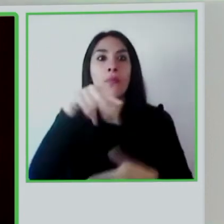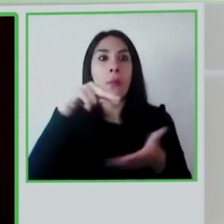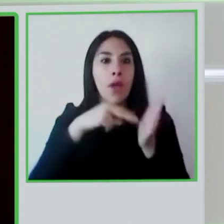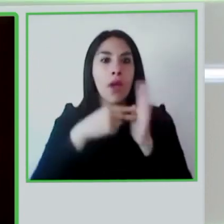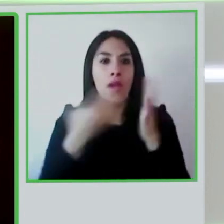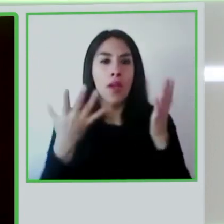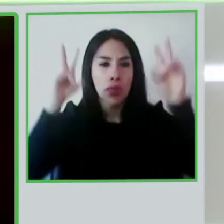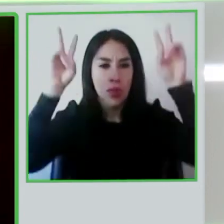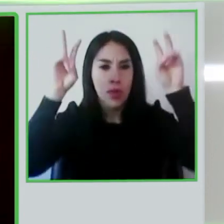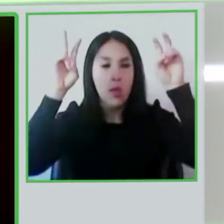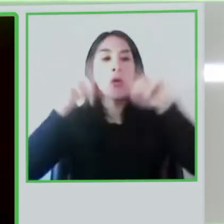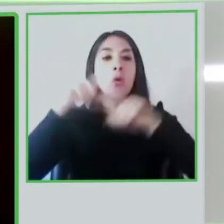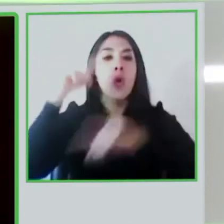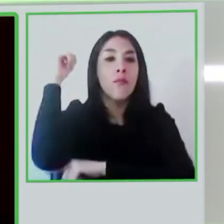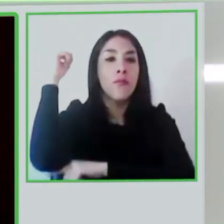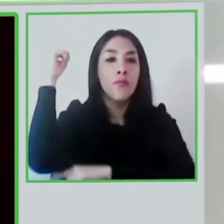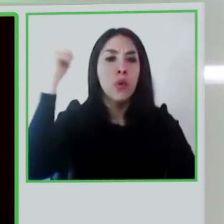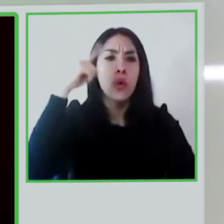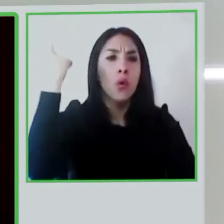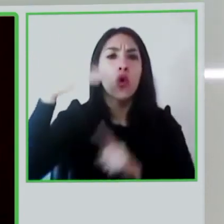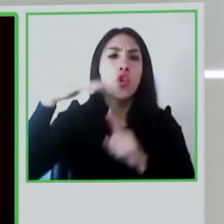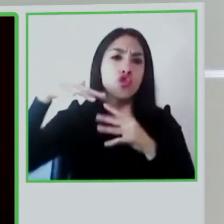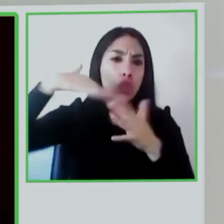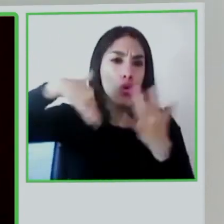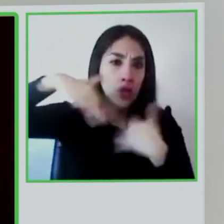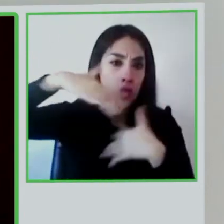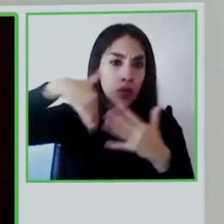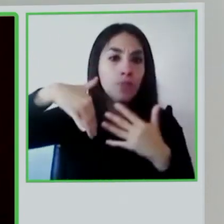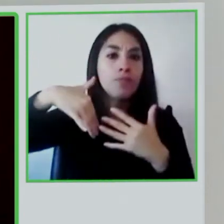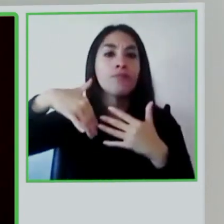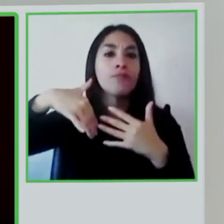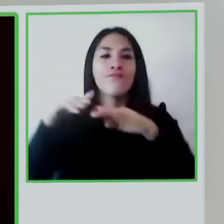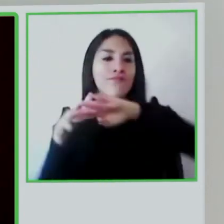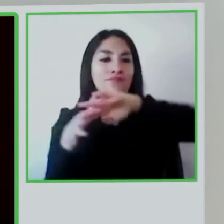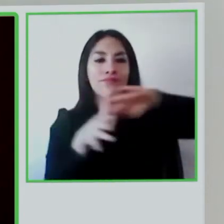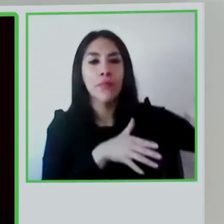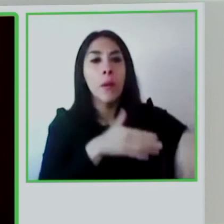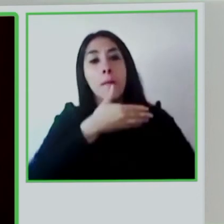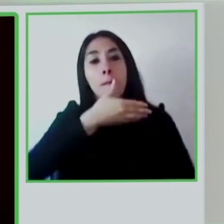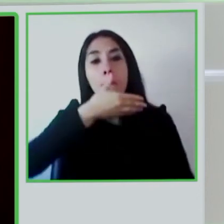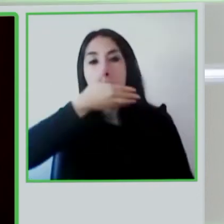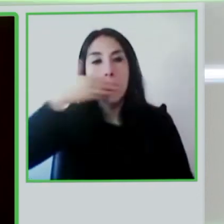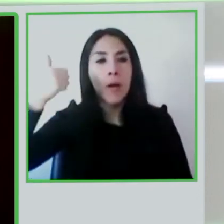Generalizations in general. They should hire people with disabilities.